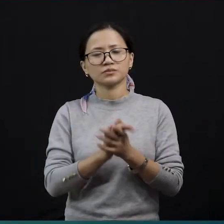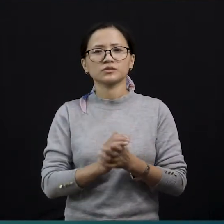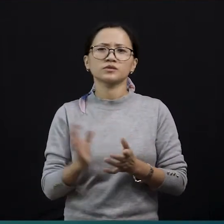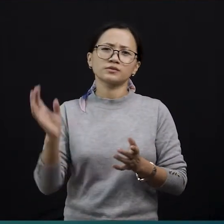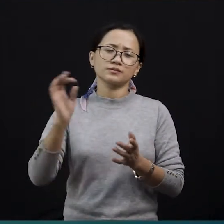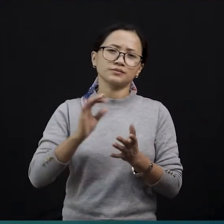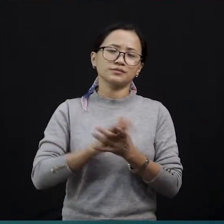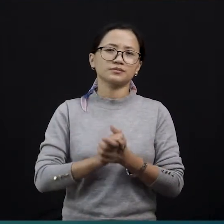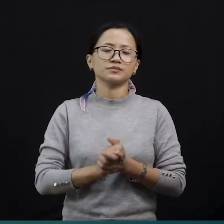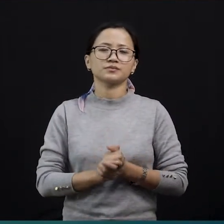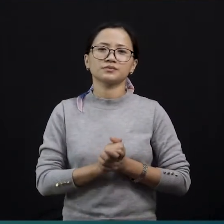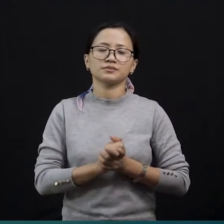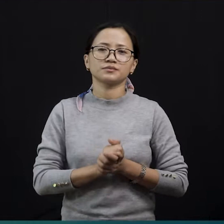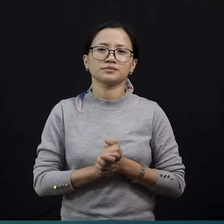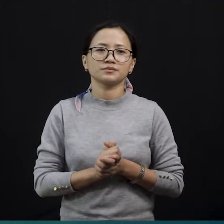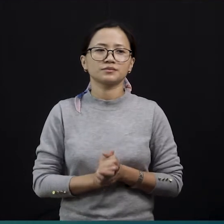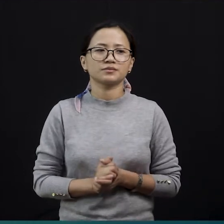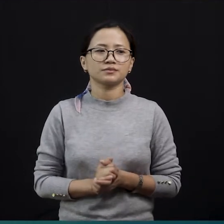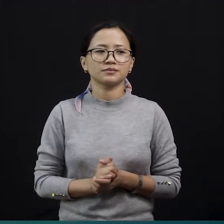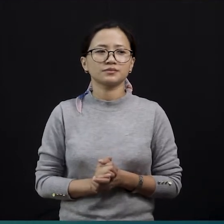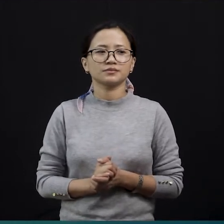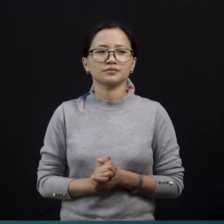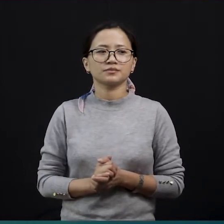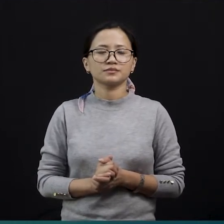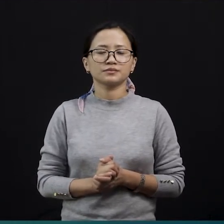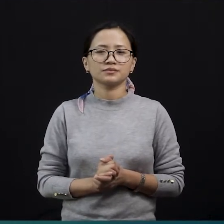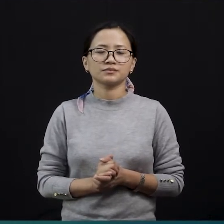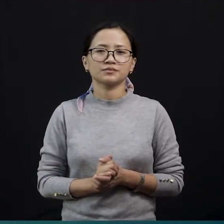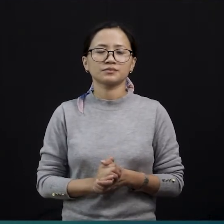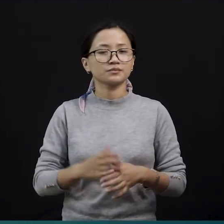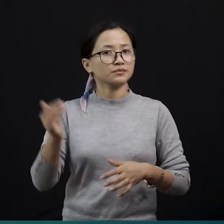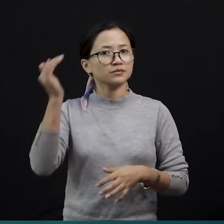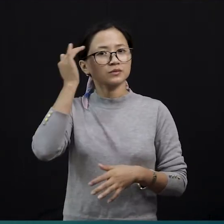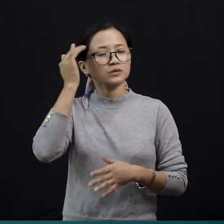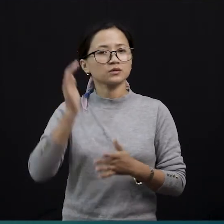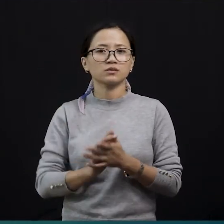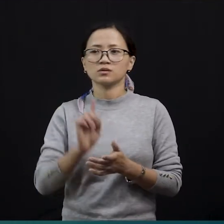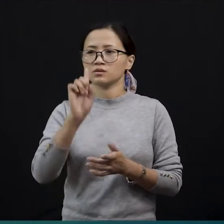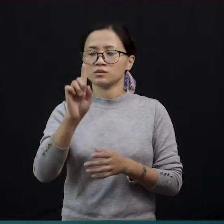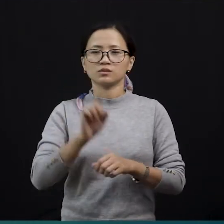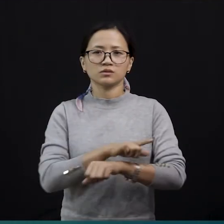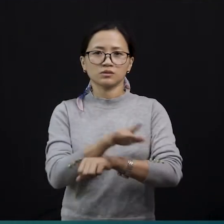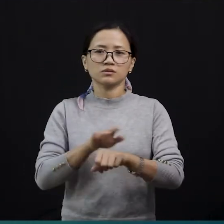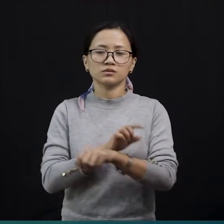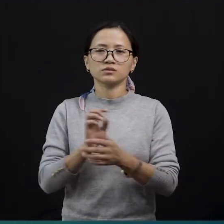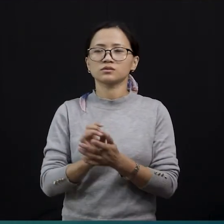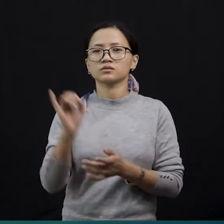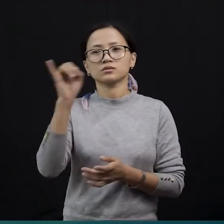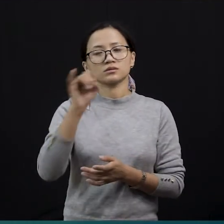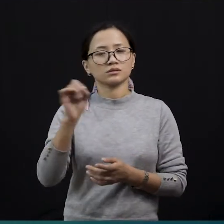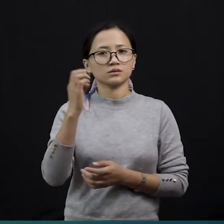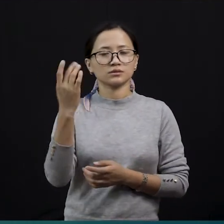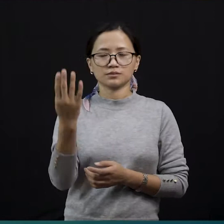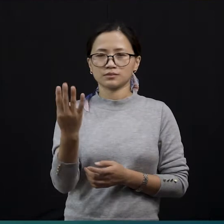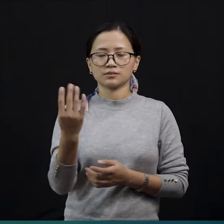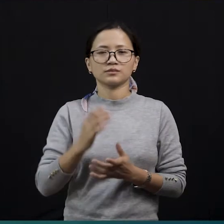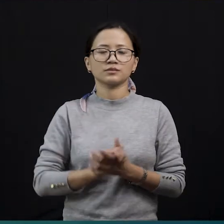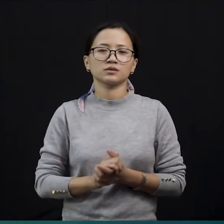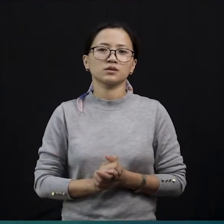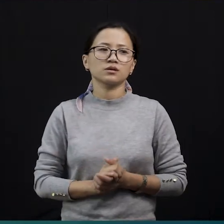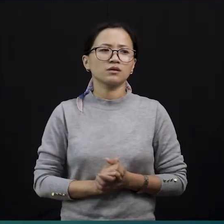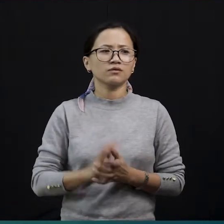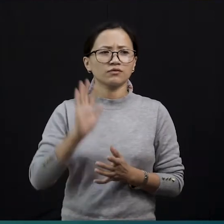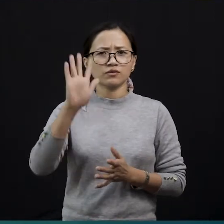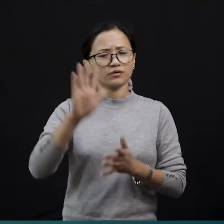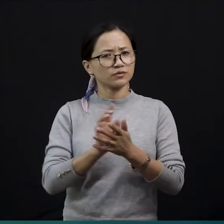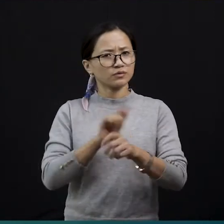revision here, alright? So, since we know that 1 hour is equal to 60 minutes, right? So it is here